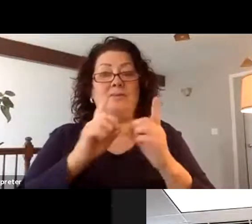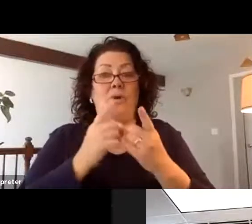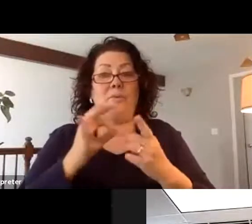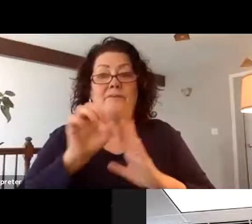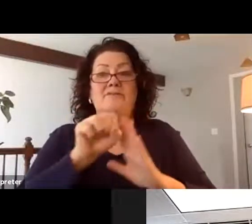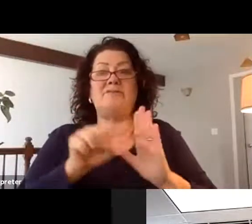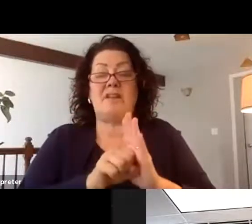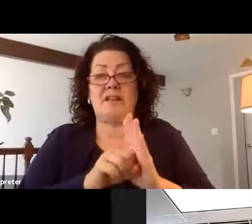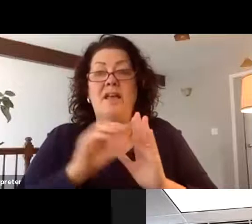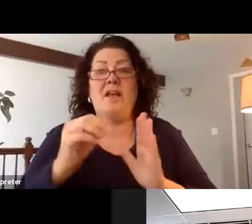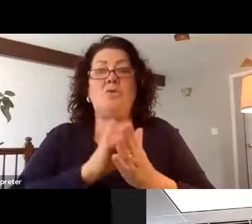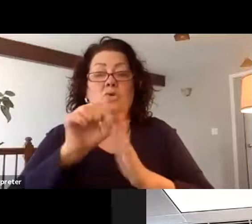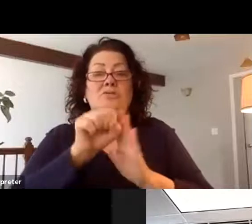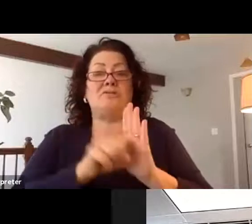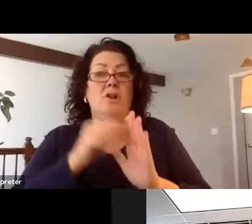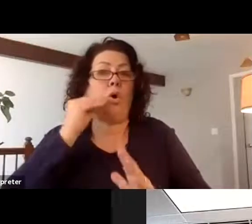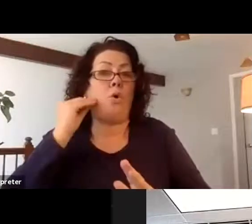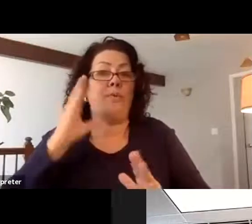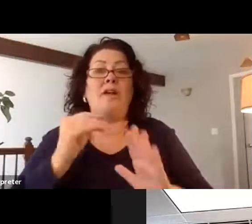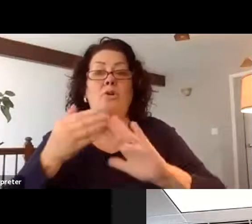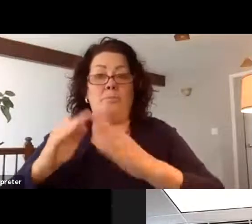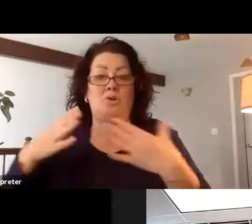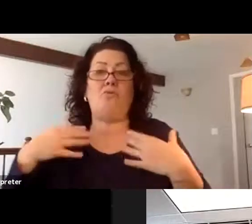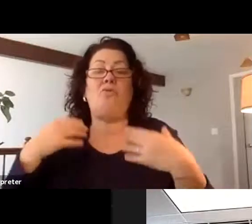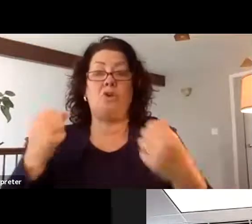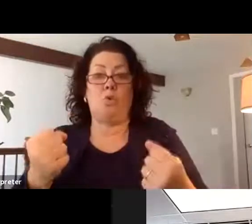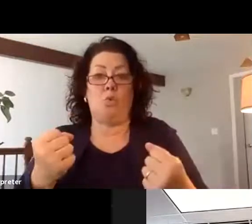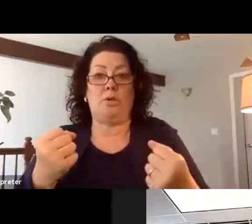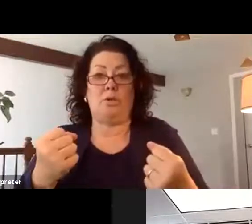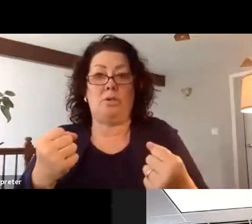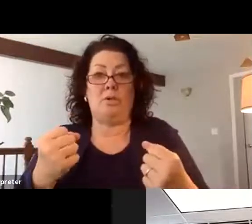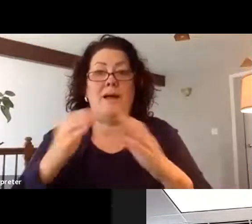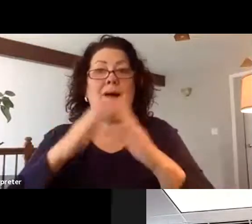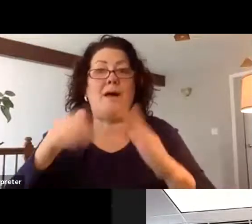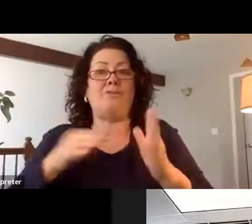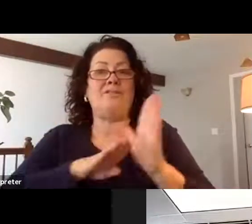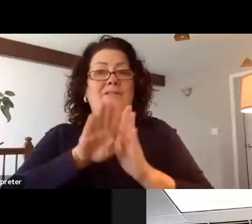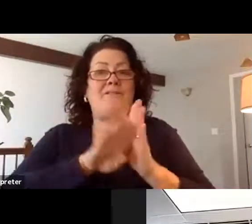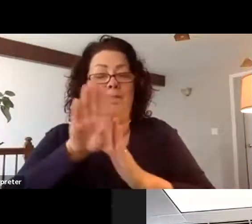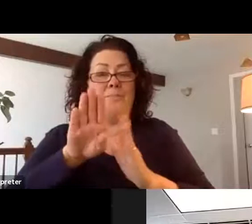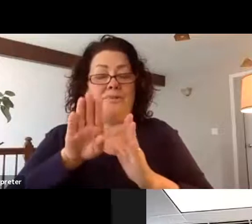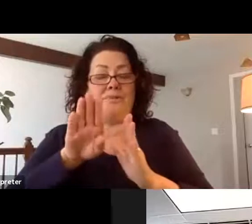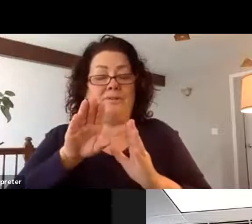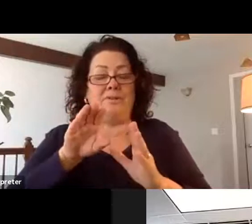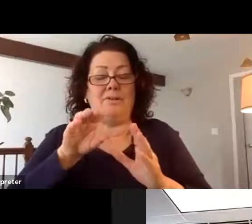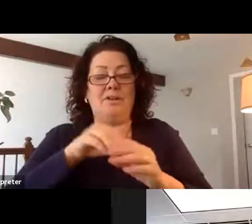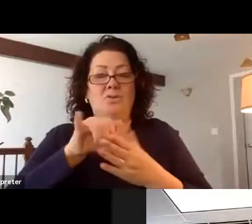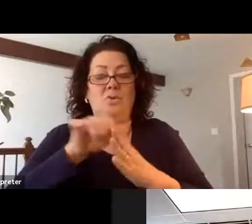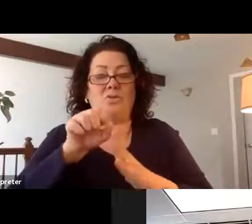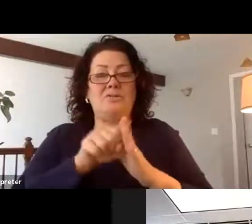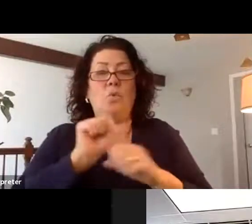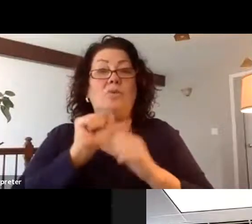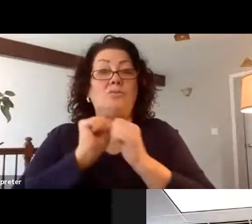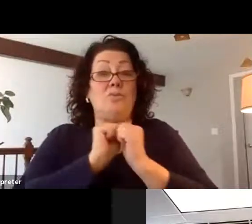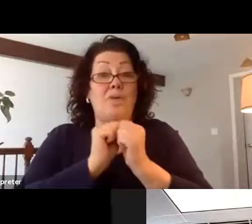and New York State Homes and Community Renewal, which is our housing development agency here in New York State, to work together to